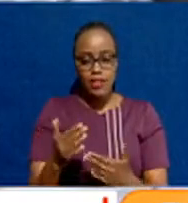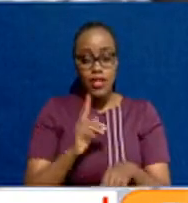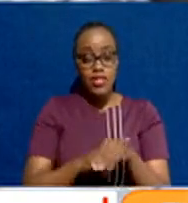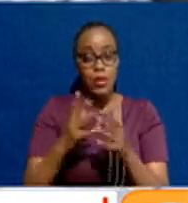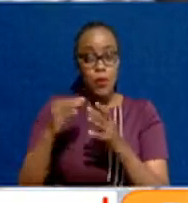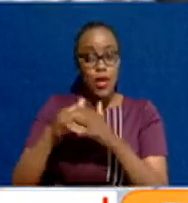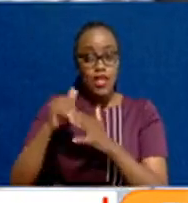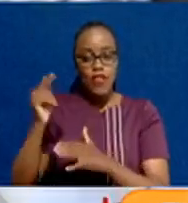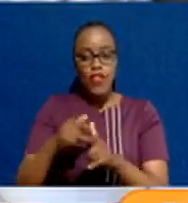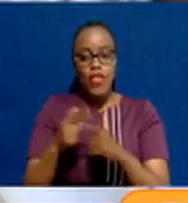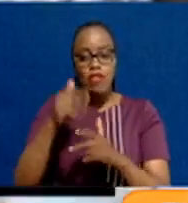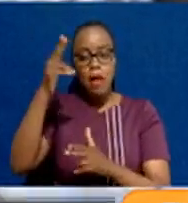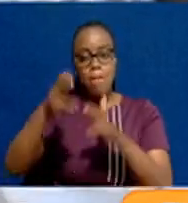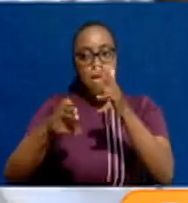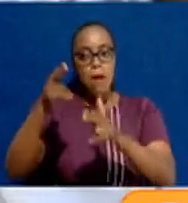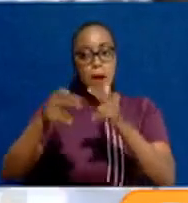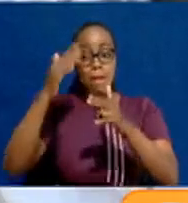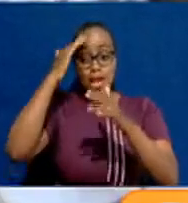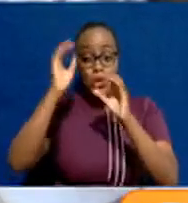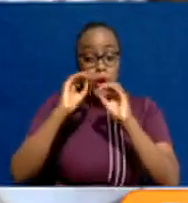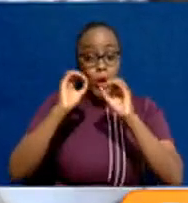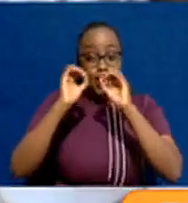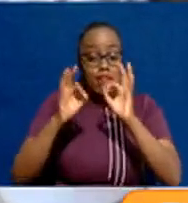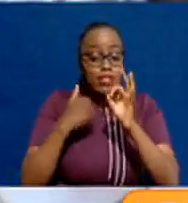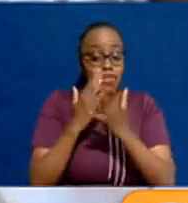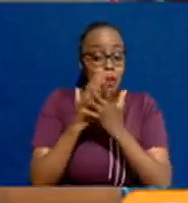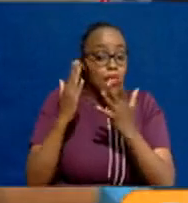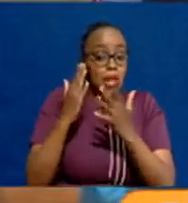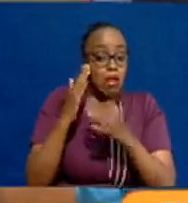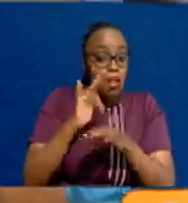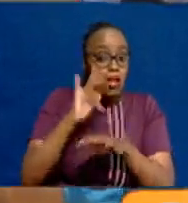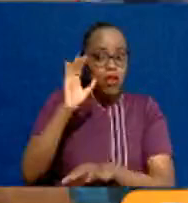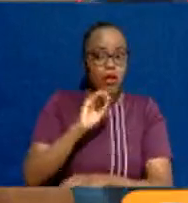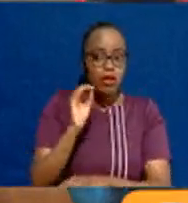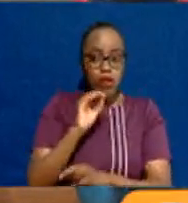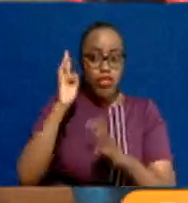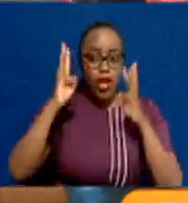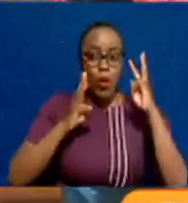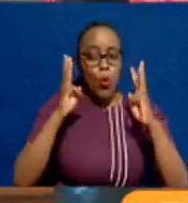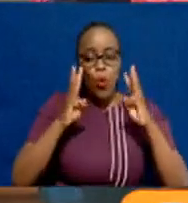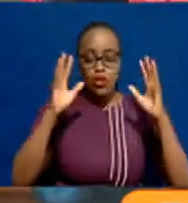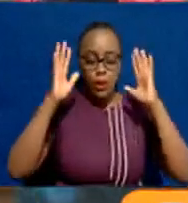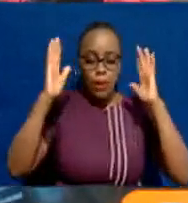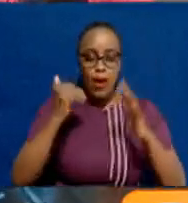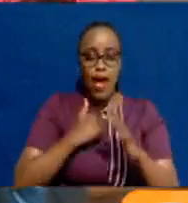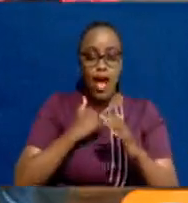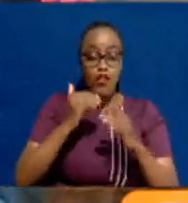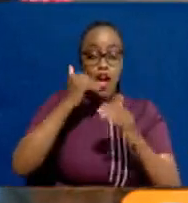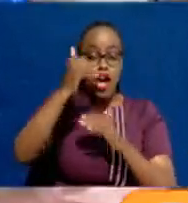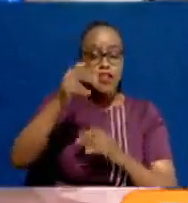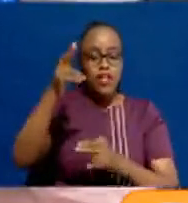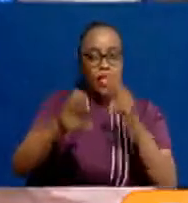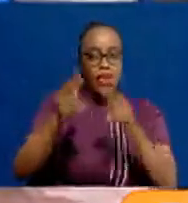Kutoka hivi wakampiga risasi, mimi sikujua kama kuna kitu imegonga. Tension remains high following the